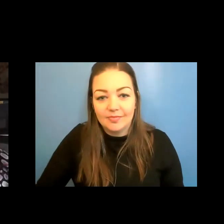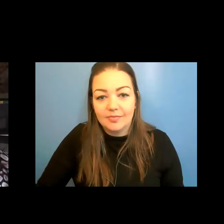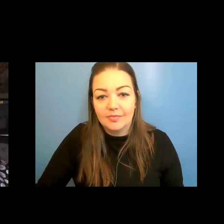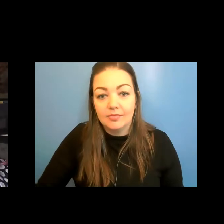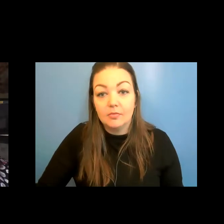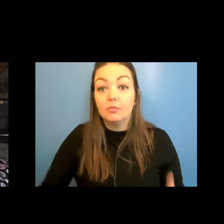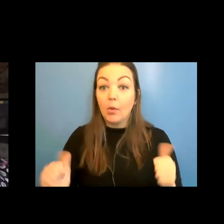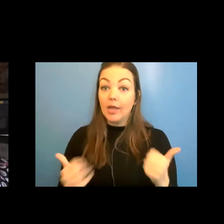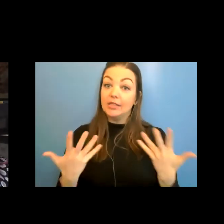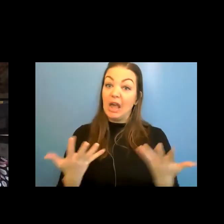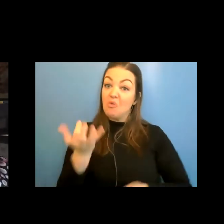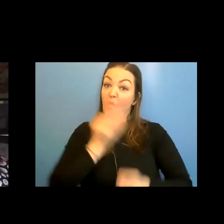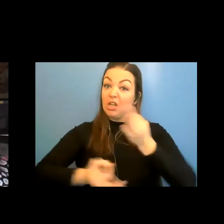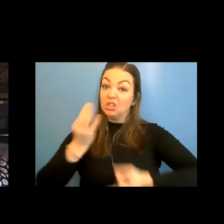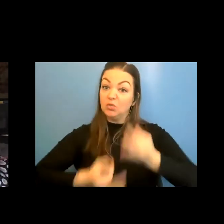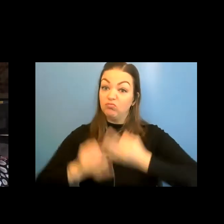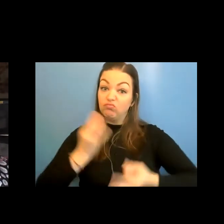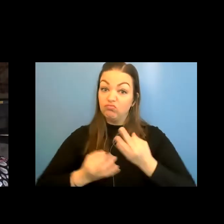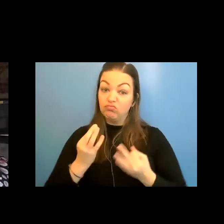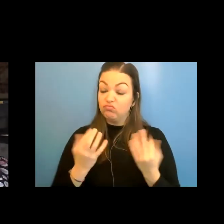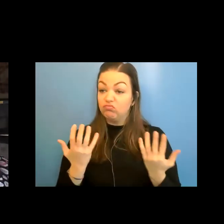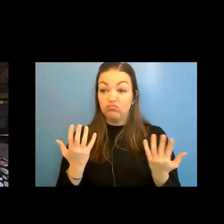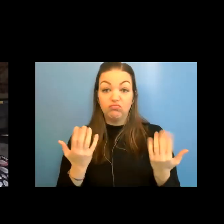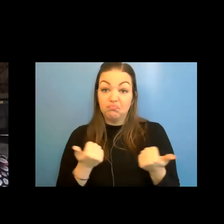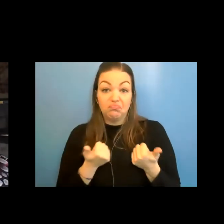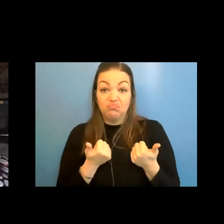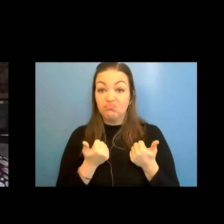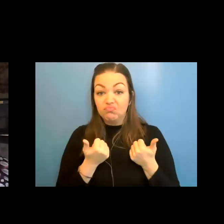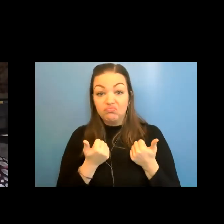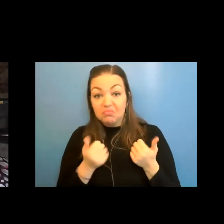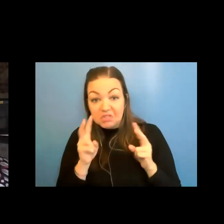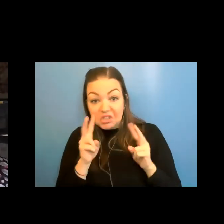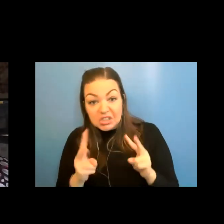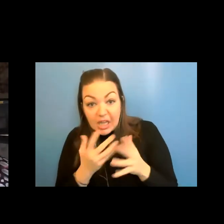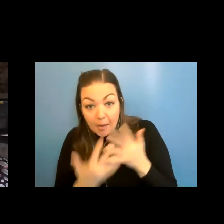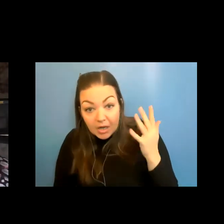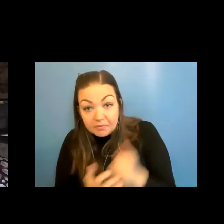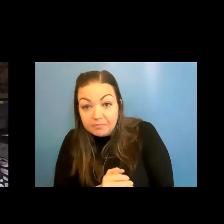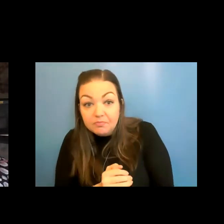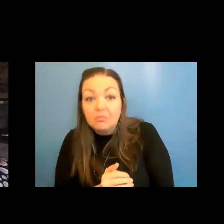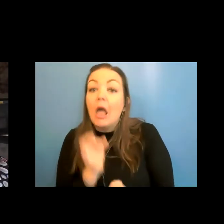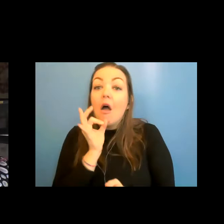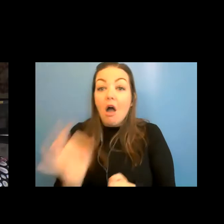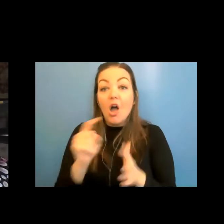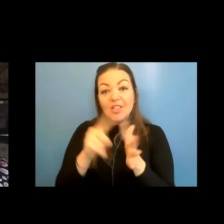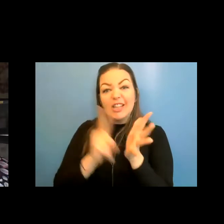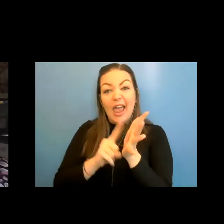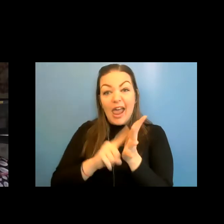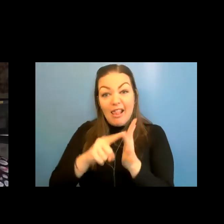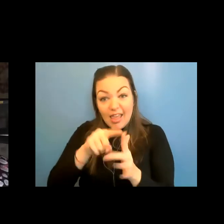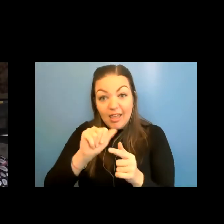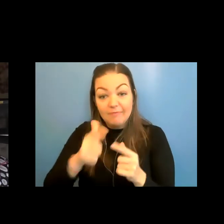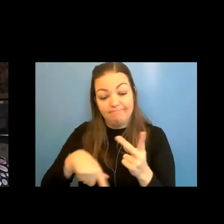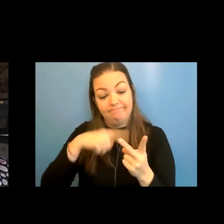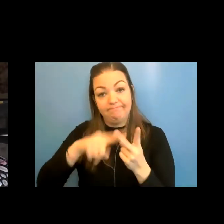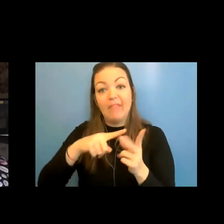your questions now for as long as we have questions to answer. Can I ask Ellie and also Anna to